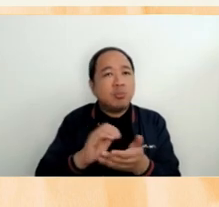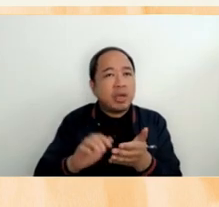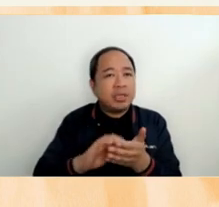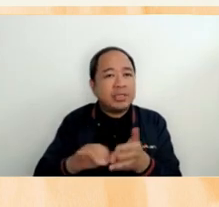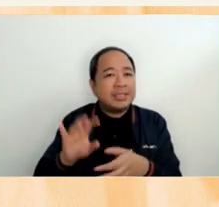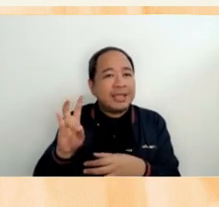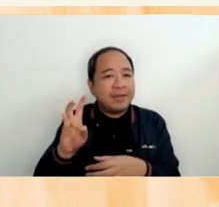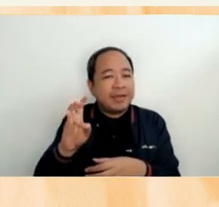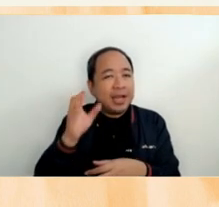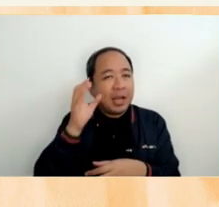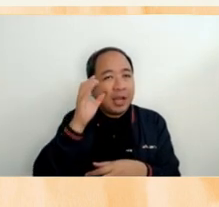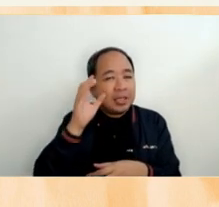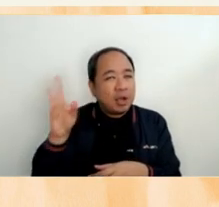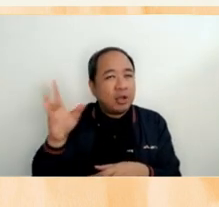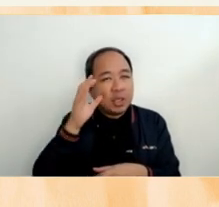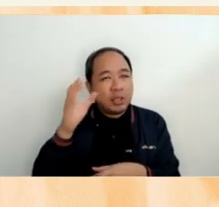of resilience.